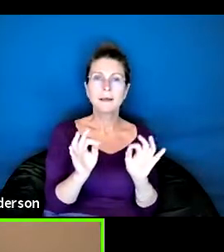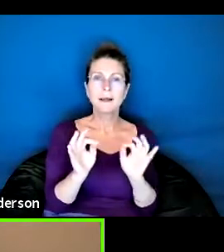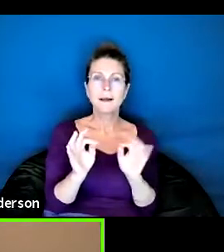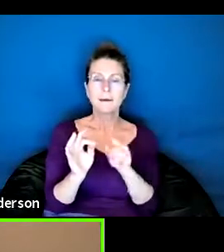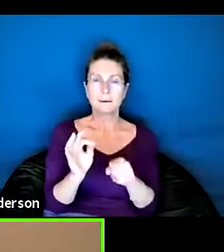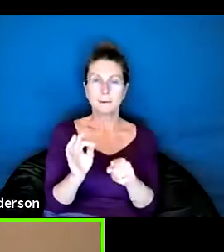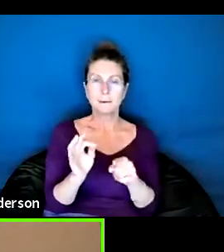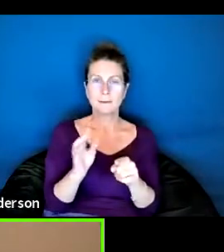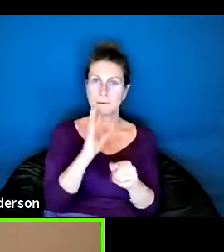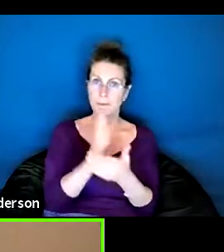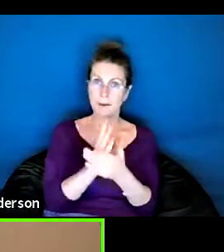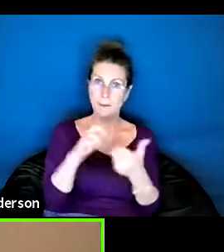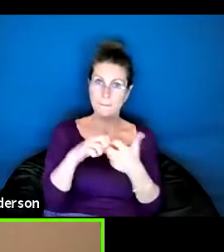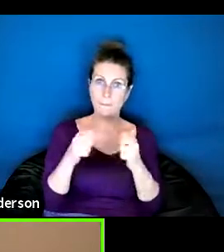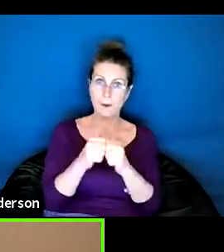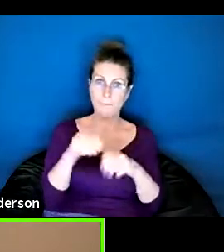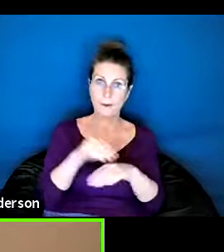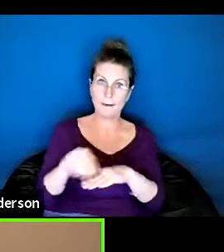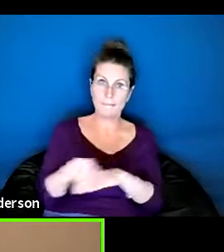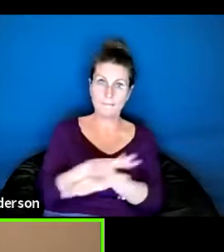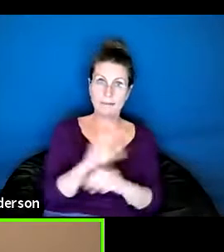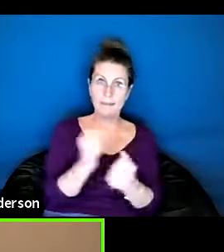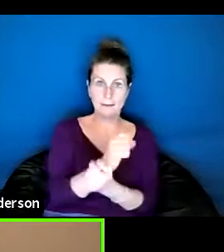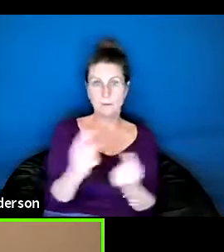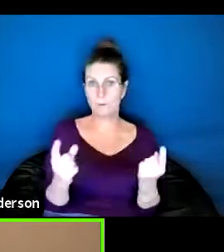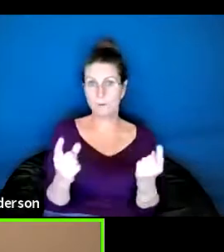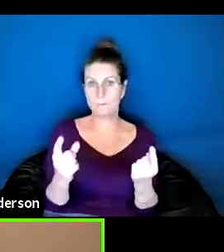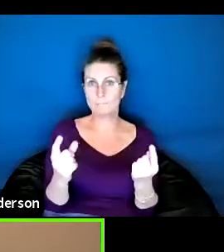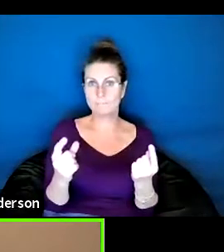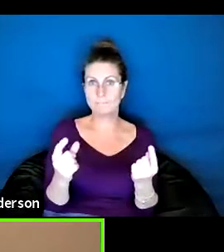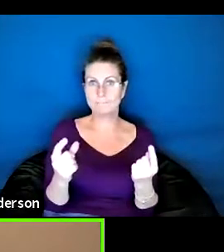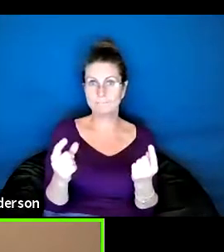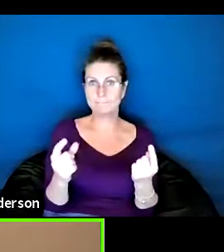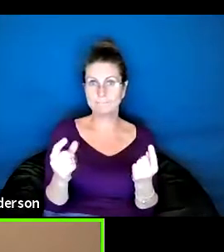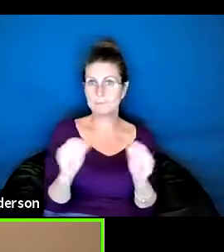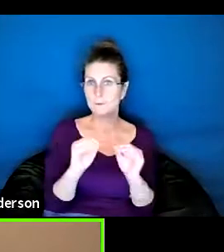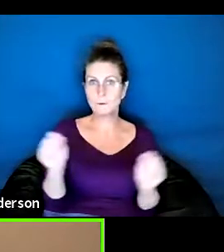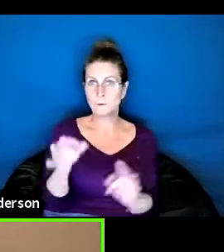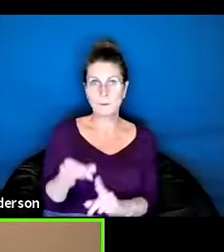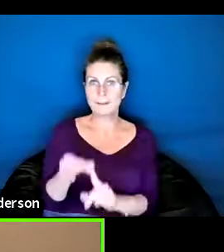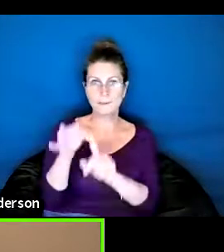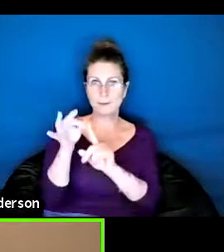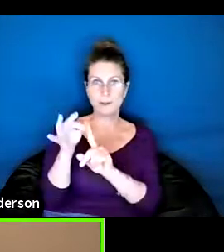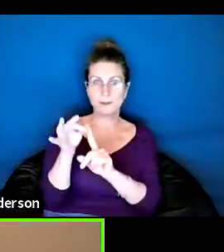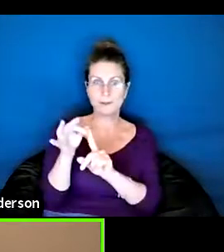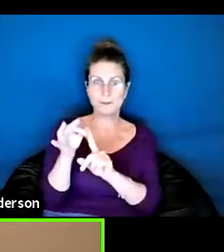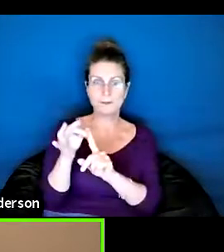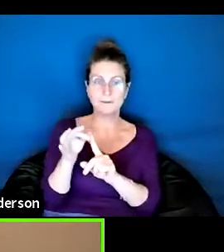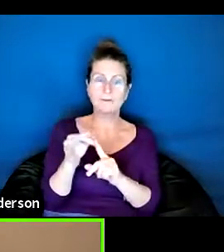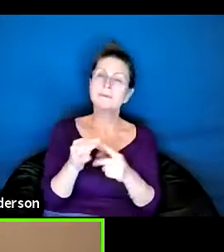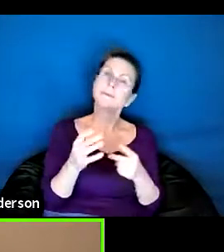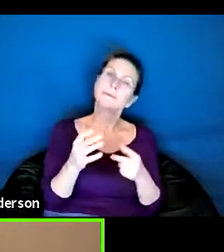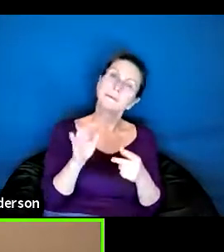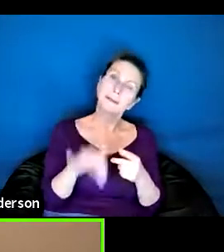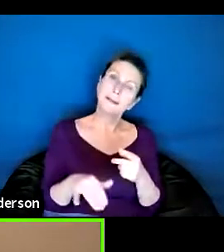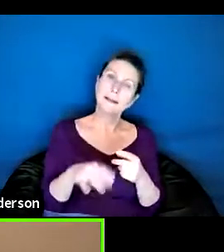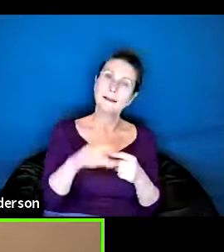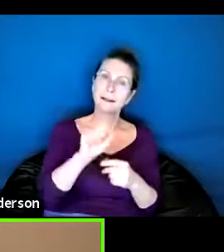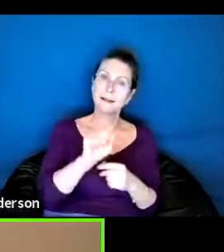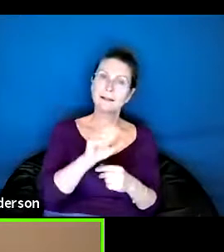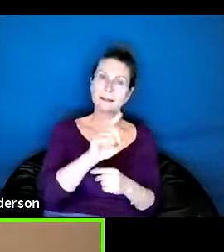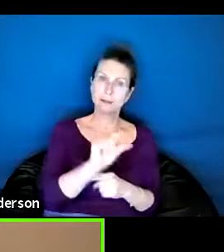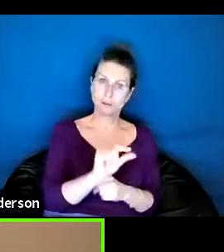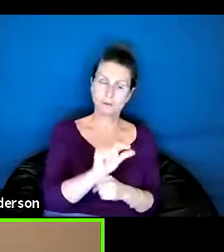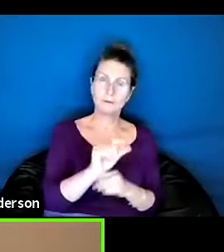is a problem that affects everybody. And that does play into the universality of the SDGs. And I think that's a